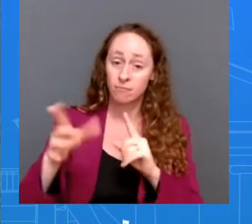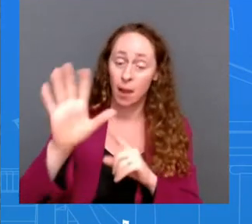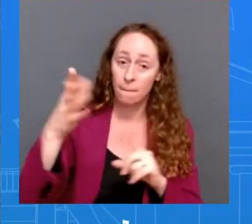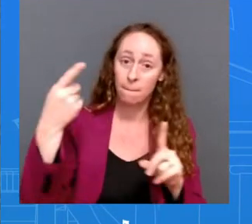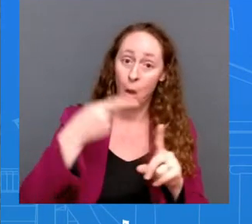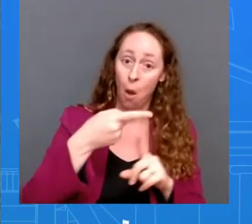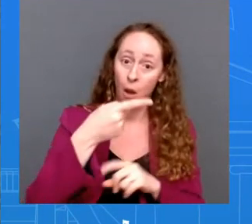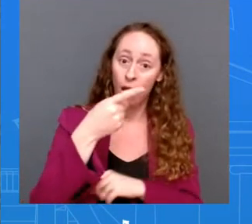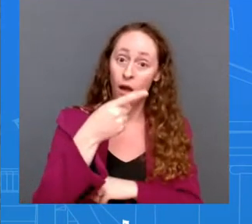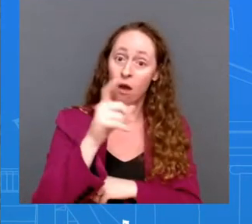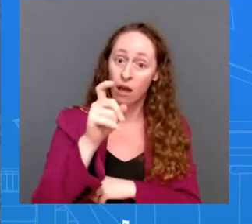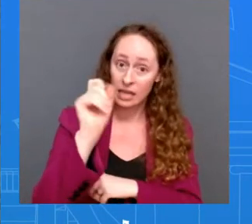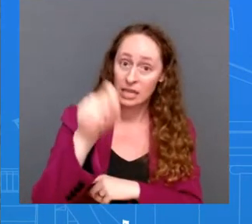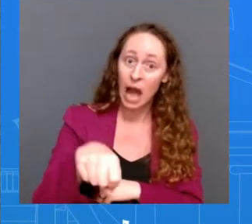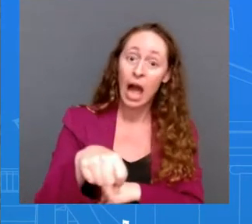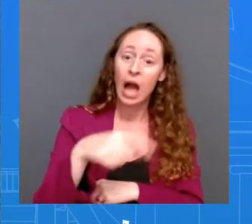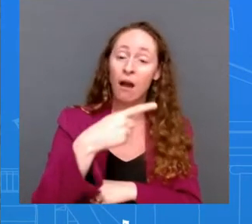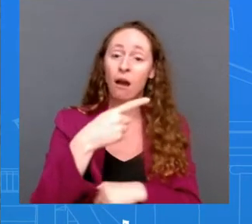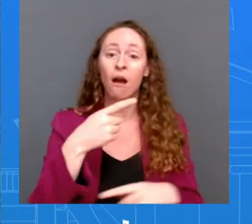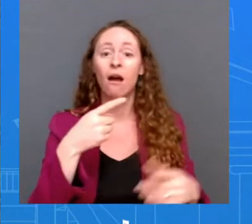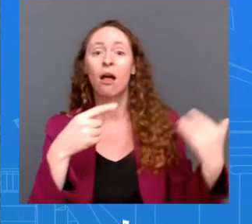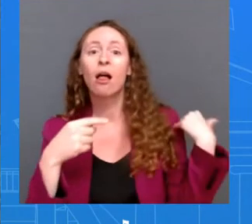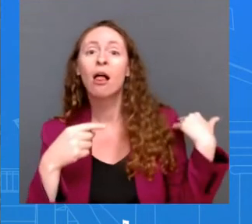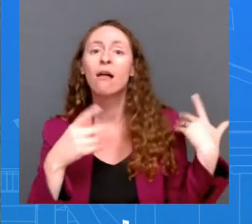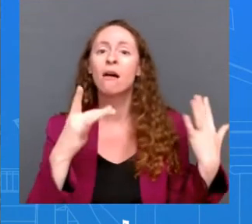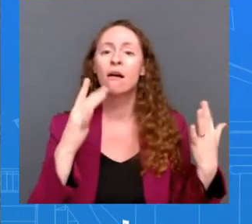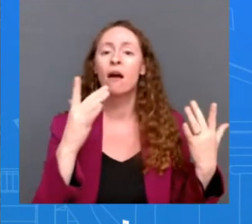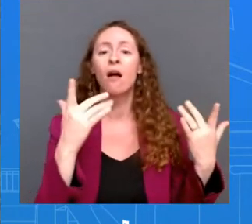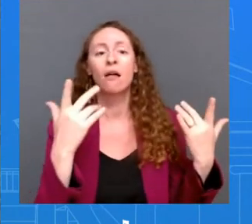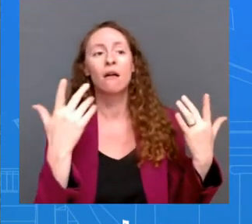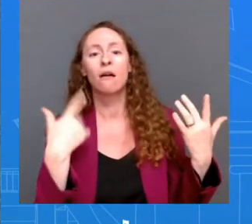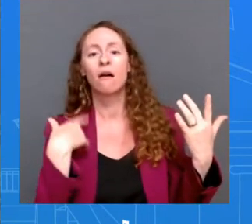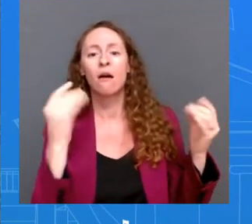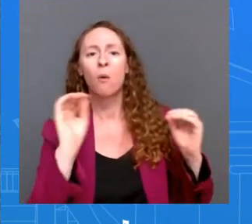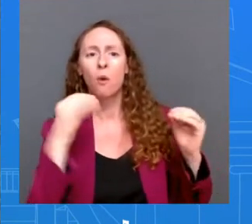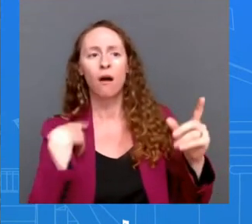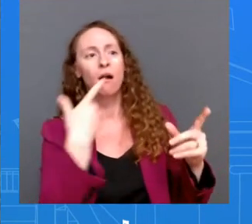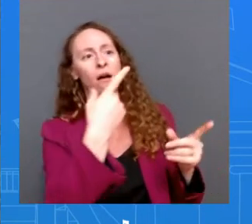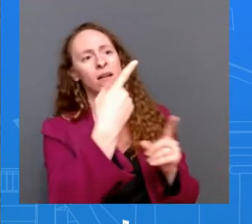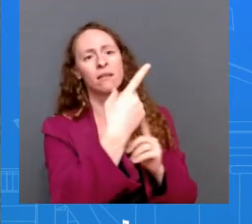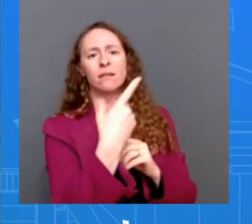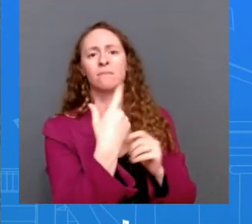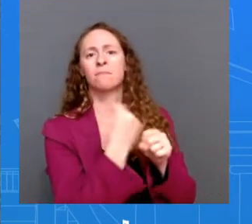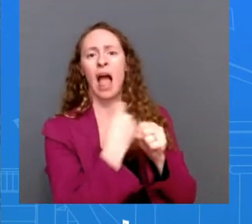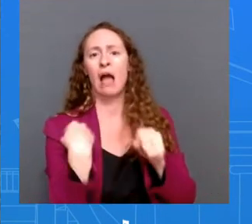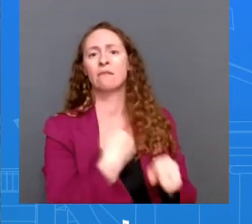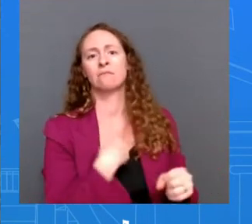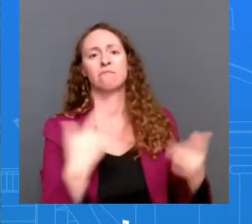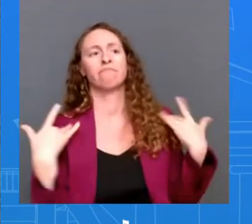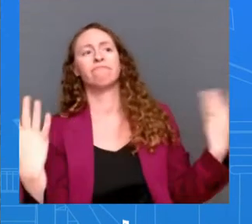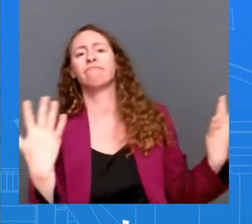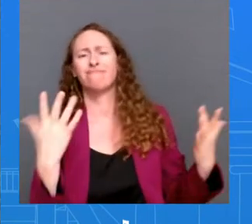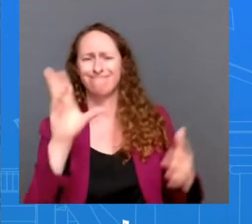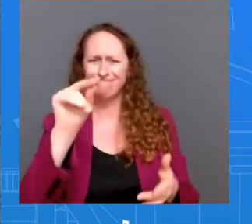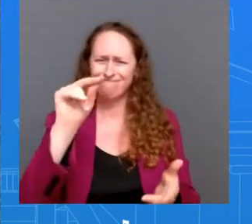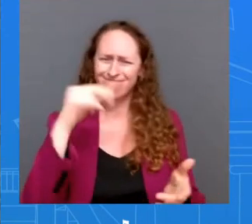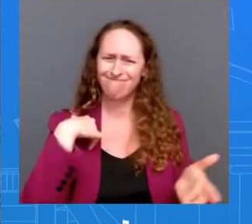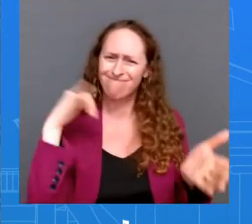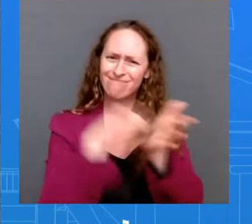for decades, supporting Taiwan and defending a free and open Indo-Pacific. To that